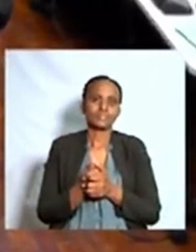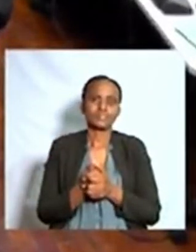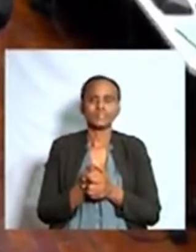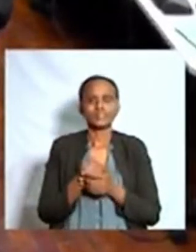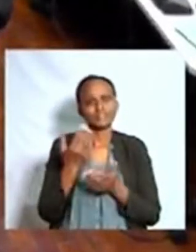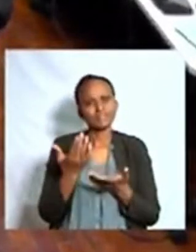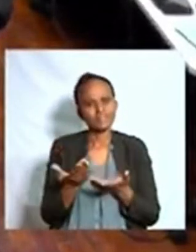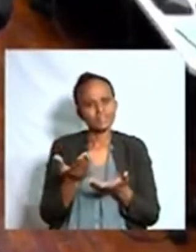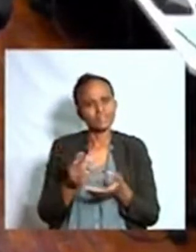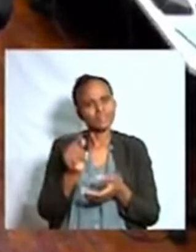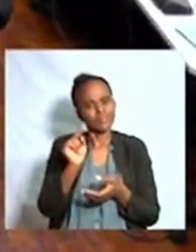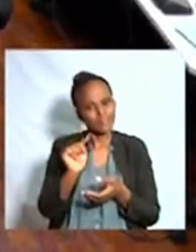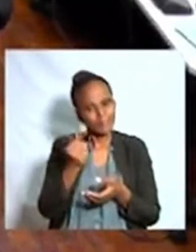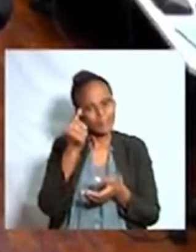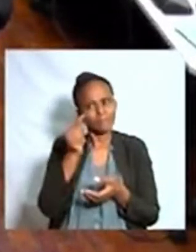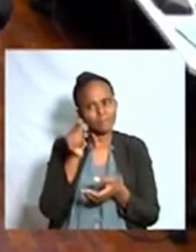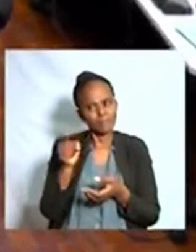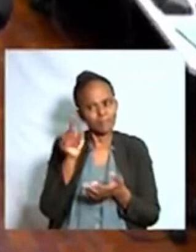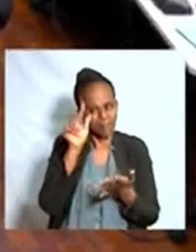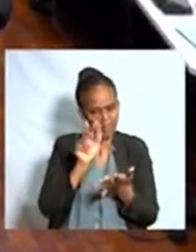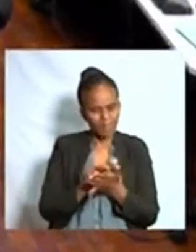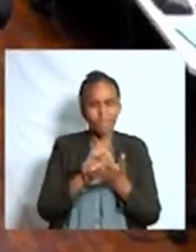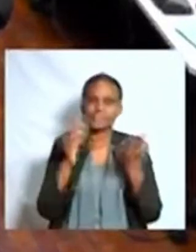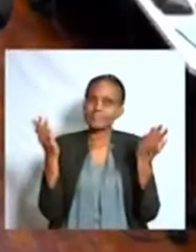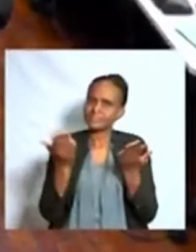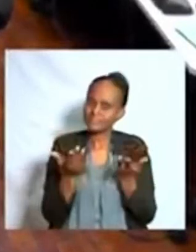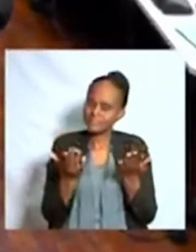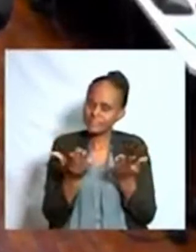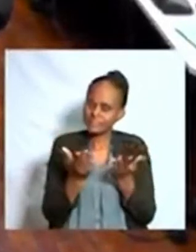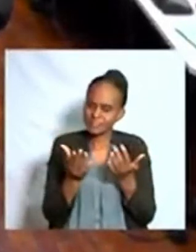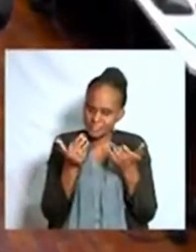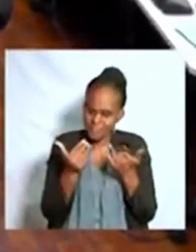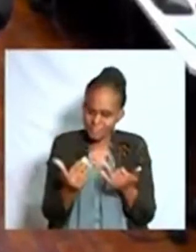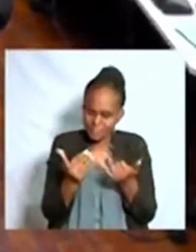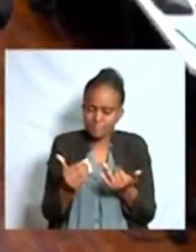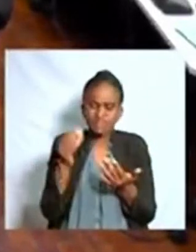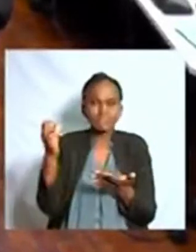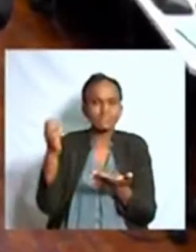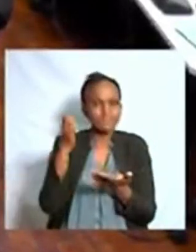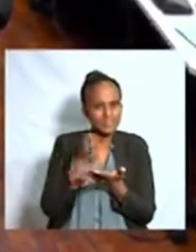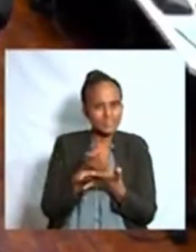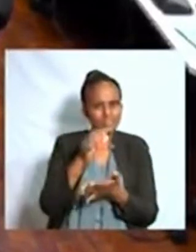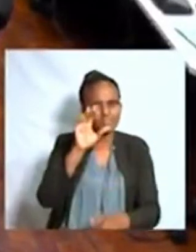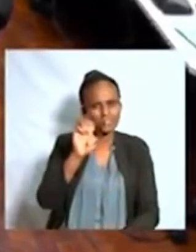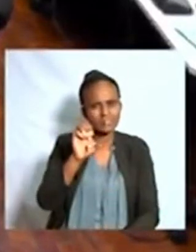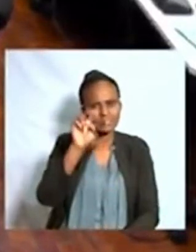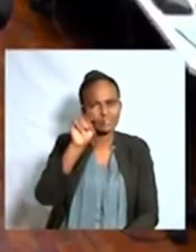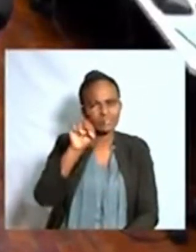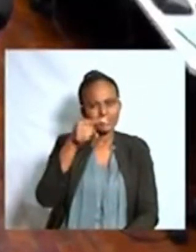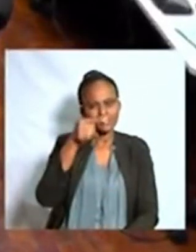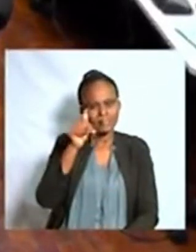First, they never signed. Now engaged.